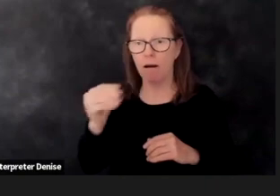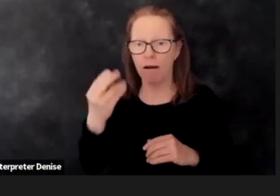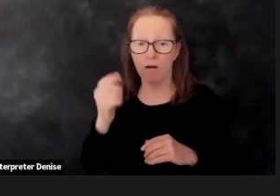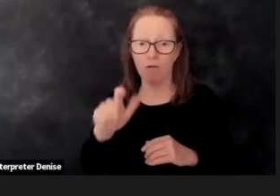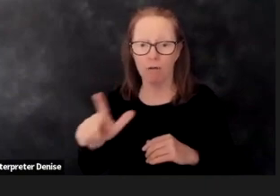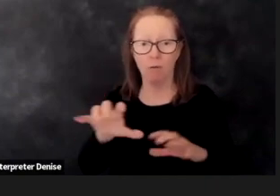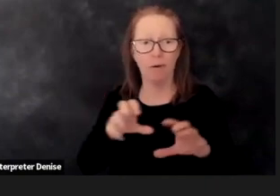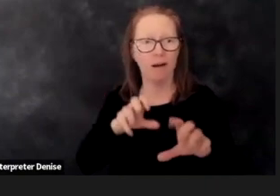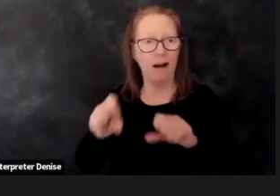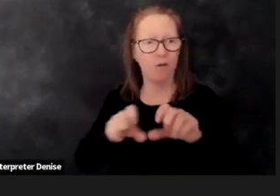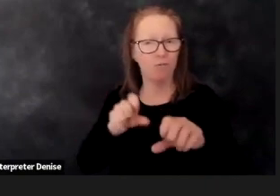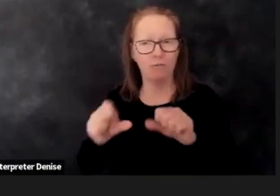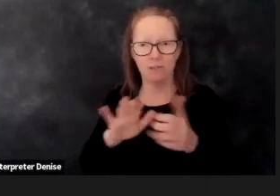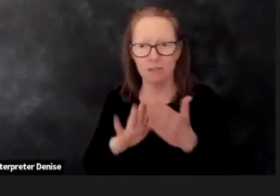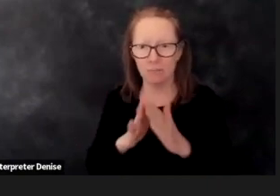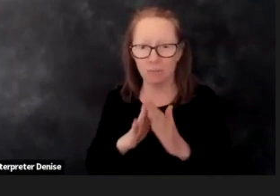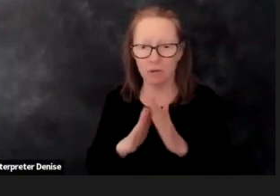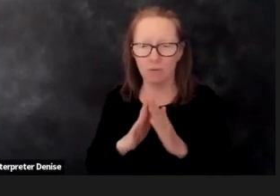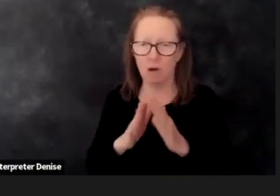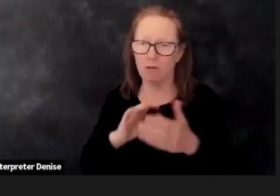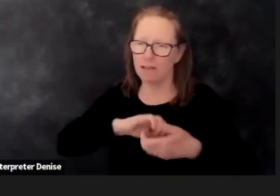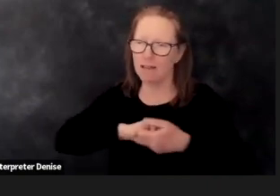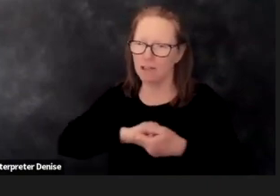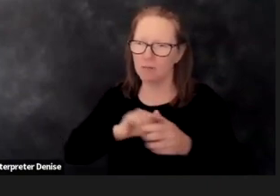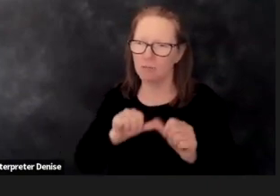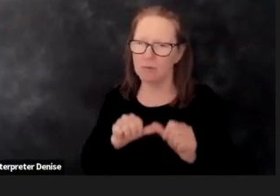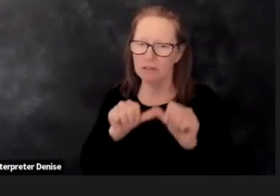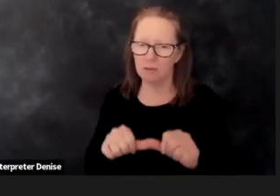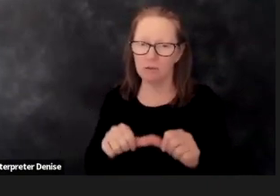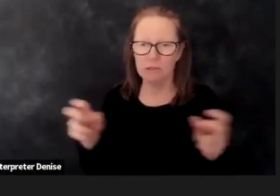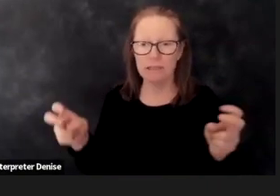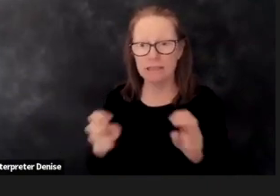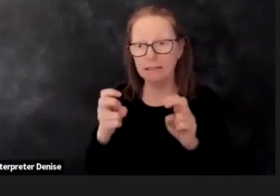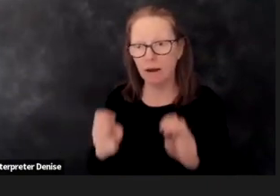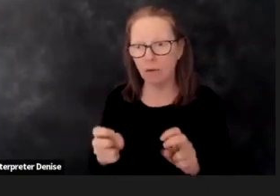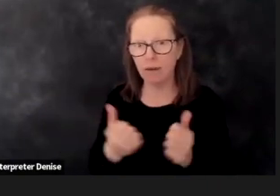relationship going on and sit down with everybody at the table. And